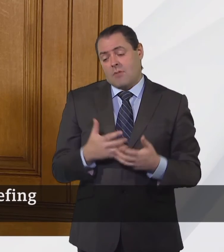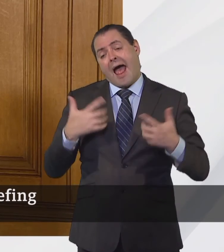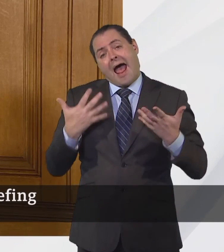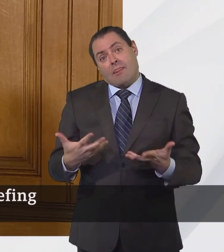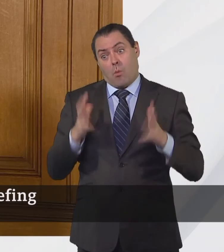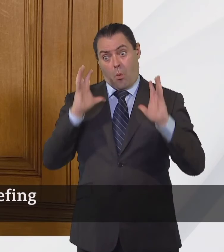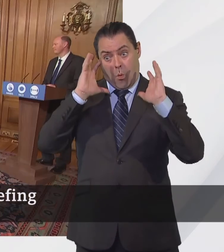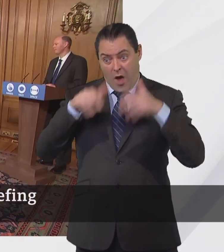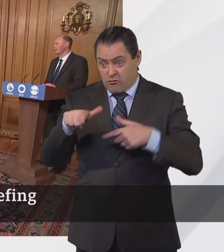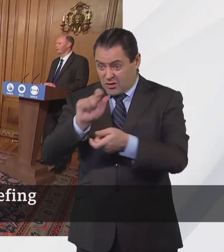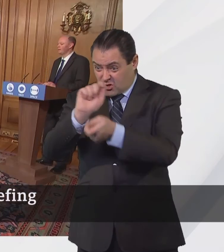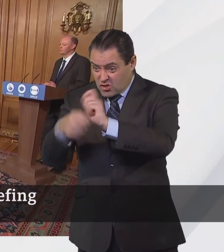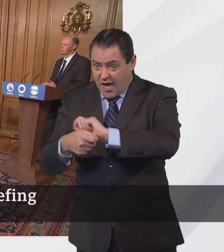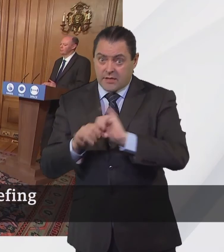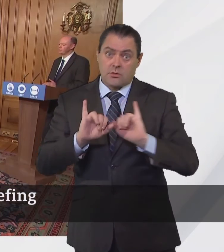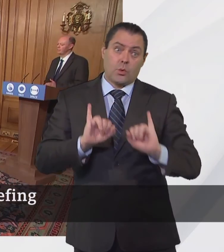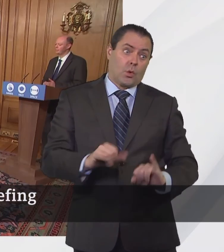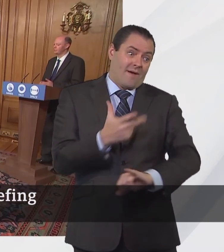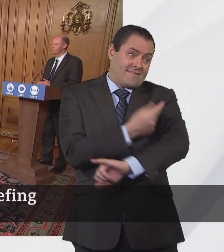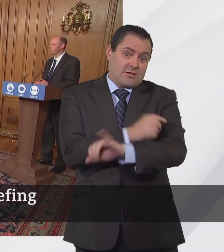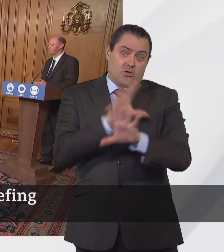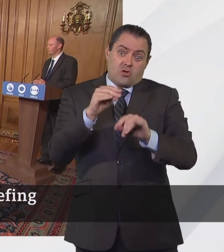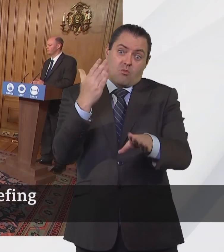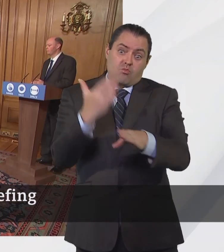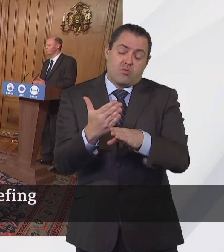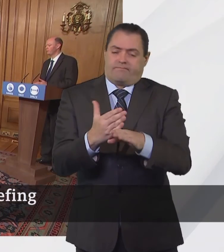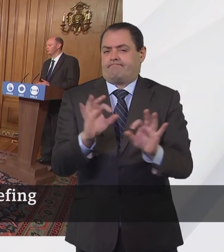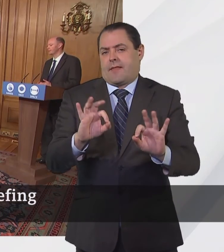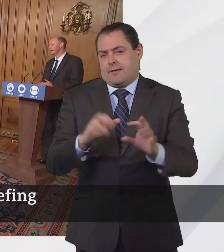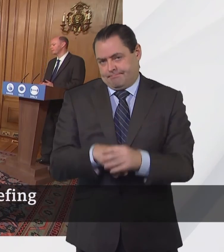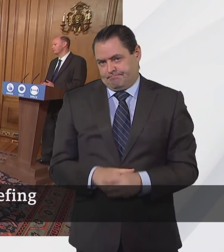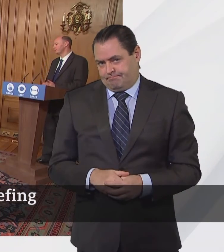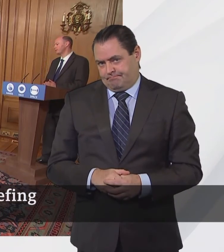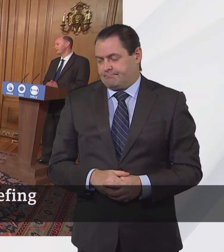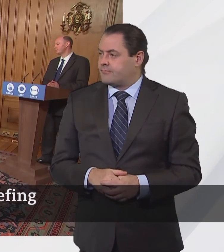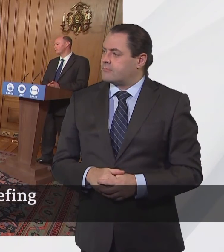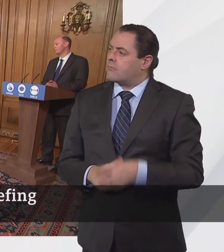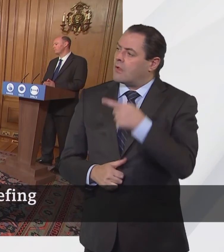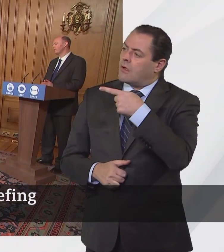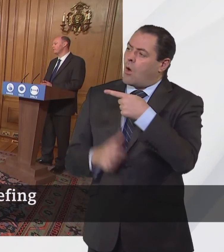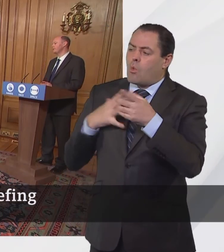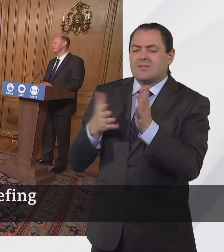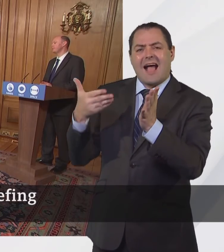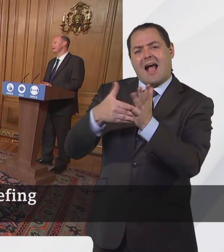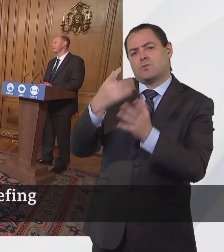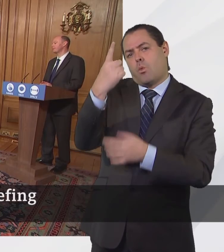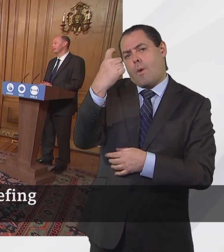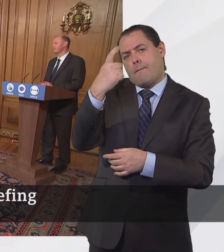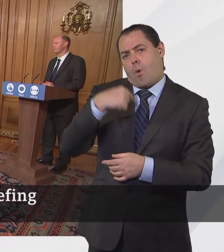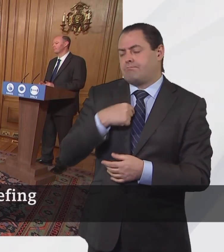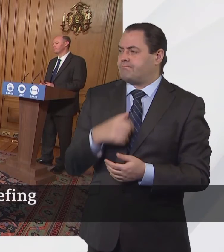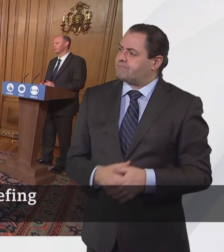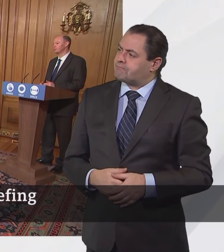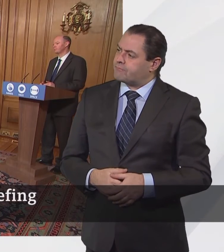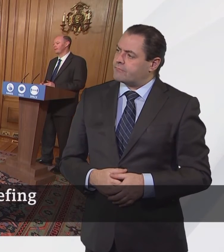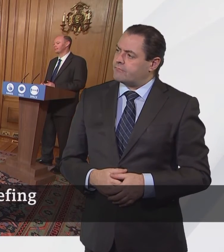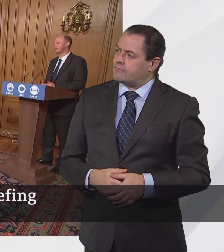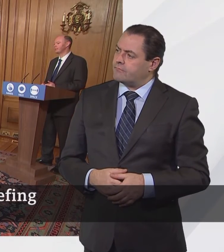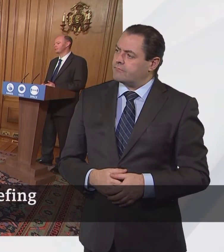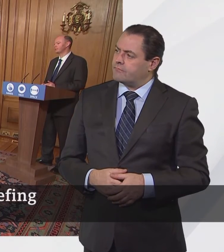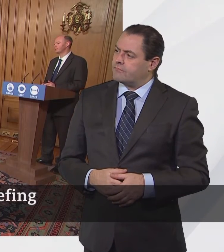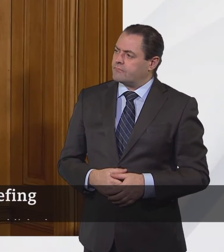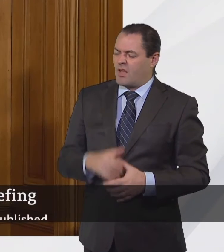vaccines ineffective. So I'd just one point to that, which is the one reason you may have to have